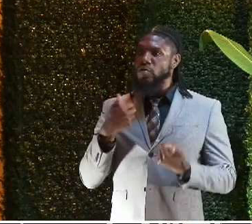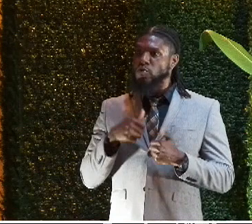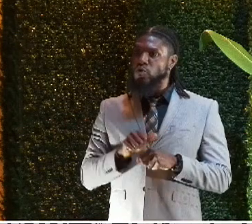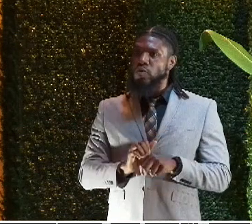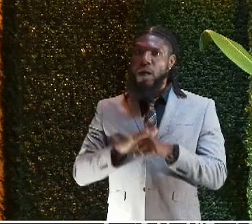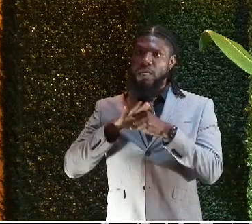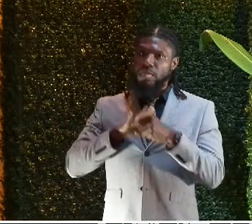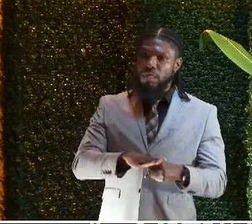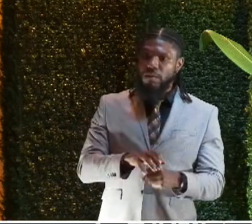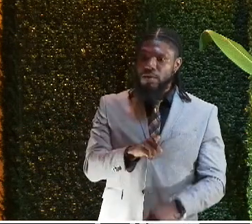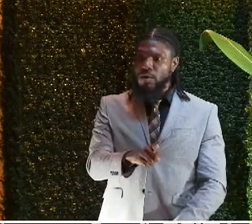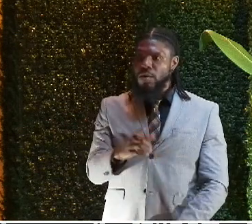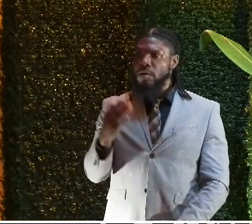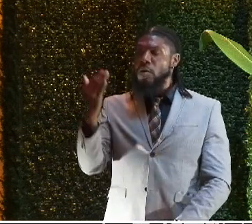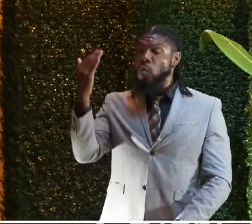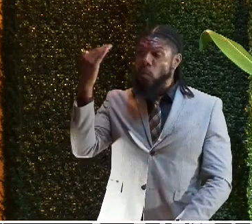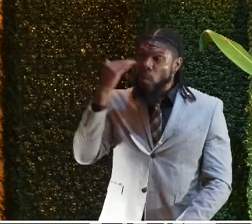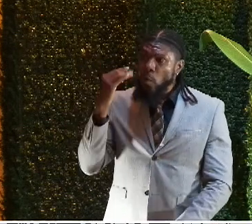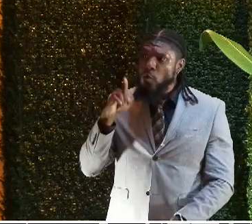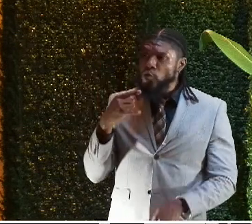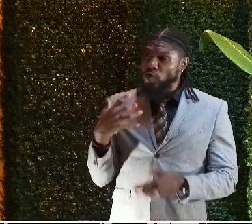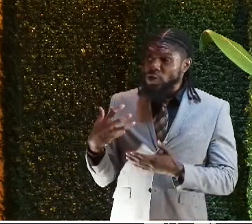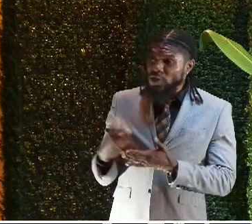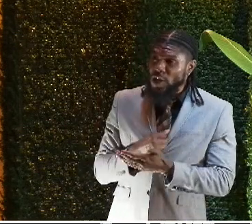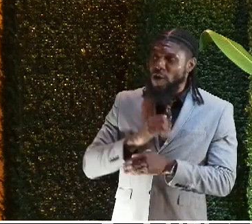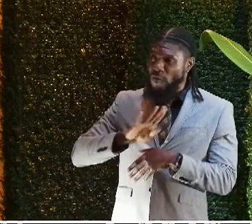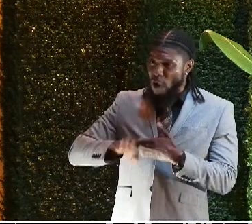knowing that you deserve all the things.